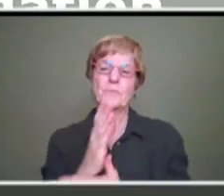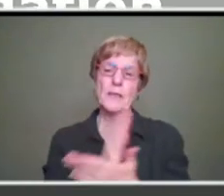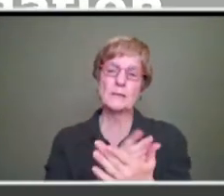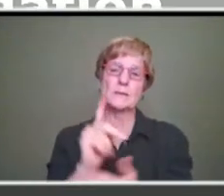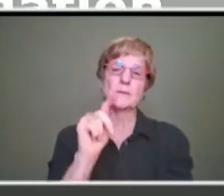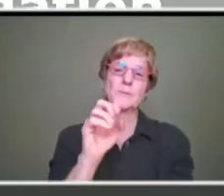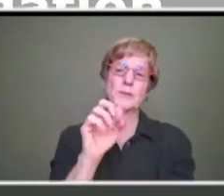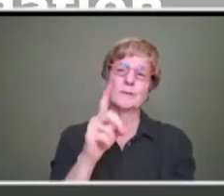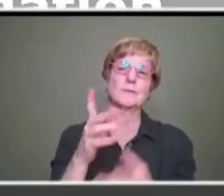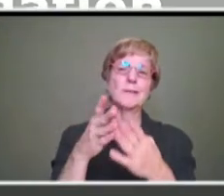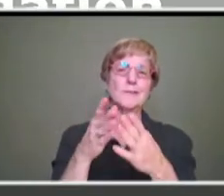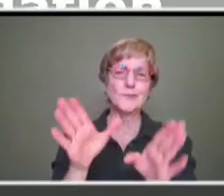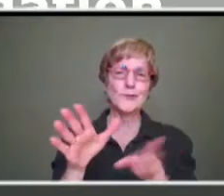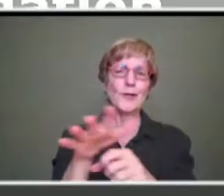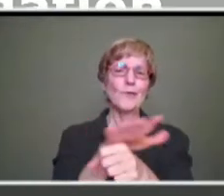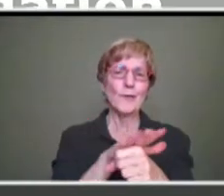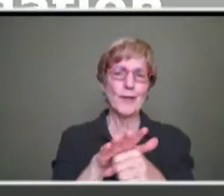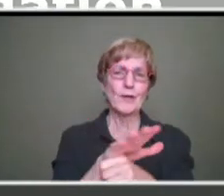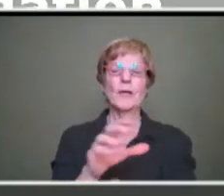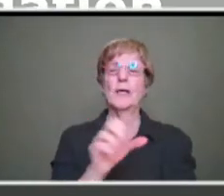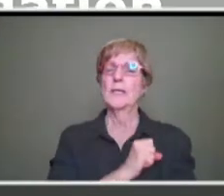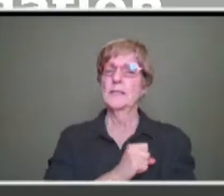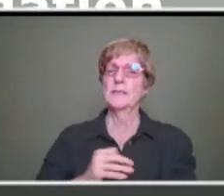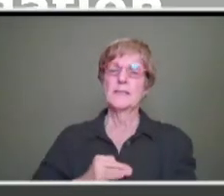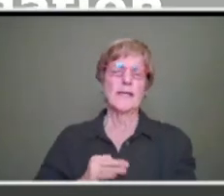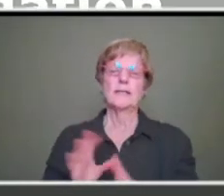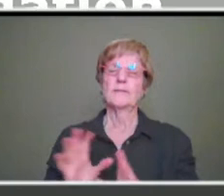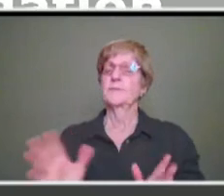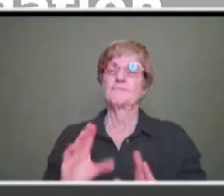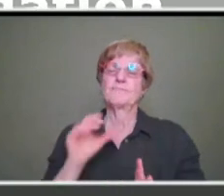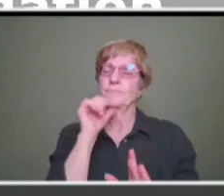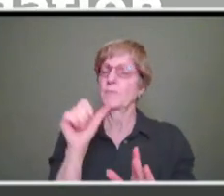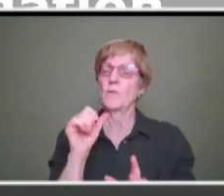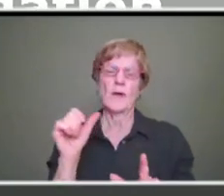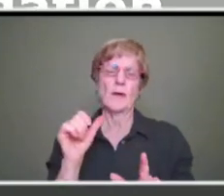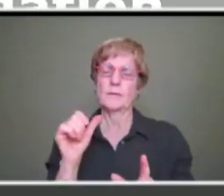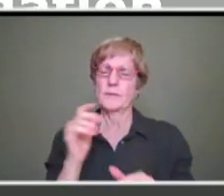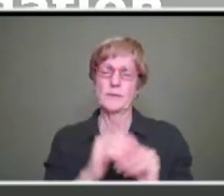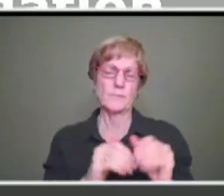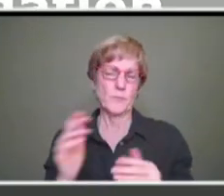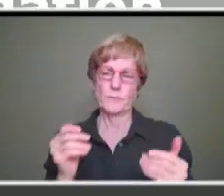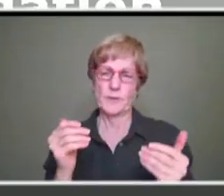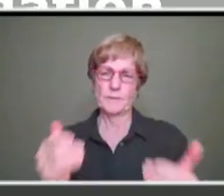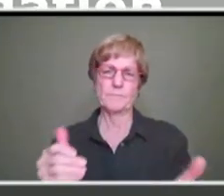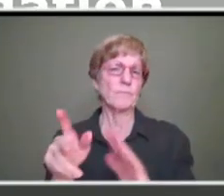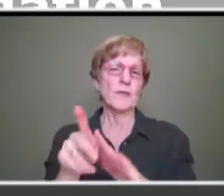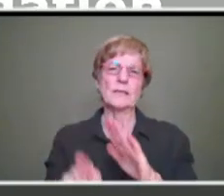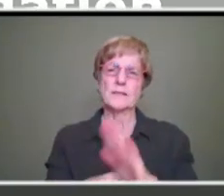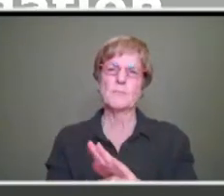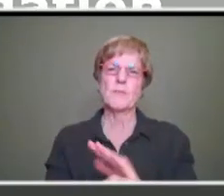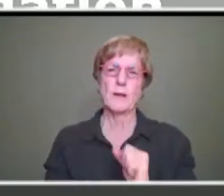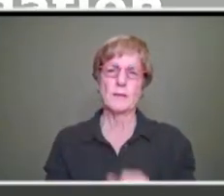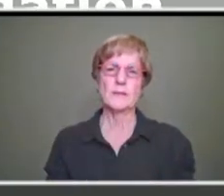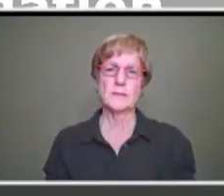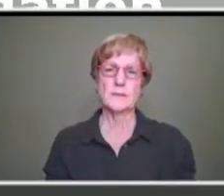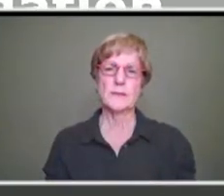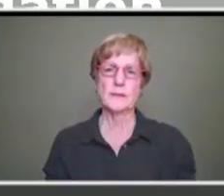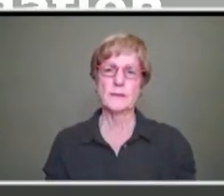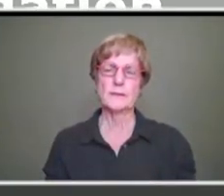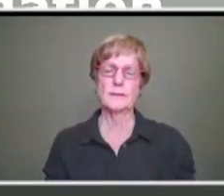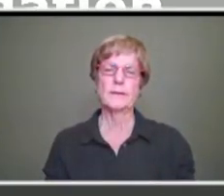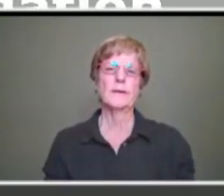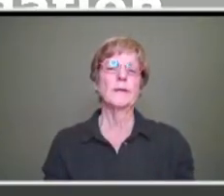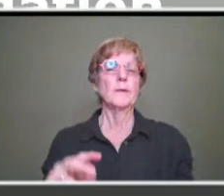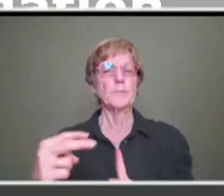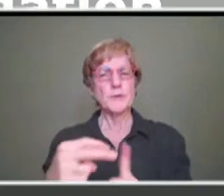in the general area staff wasn't comfortable moving this one forward from mainly just a policy perspective uh you know we'd certainly